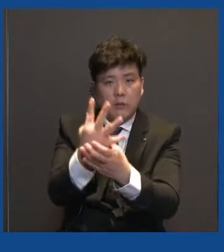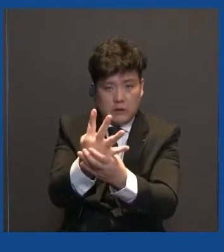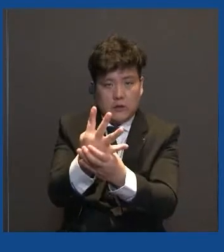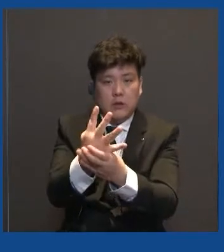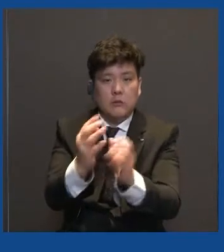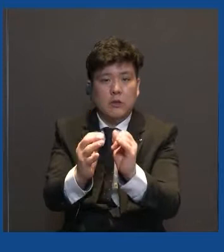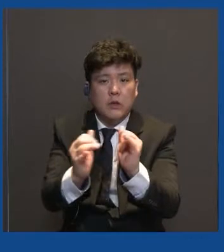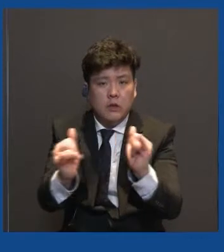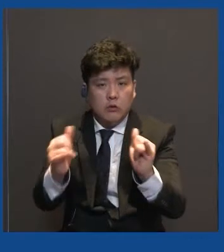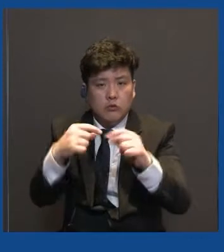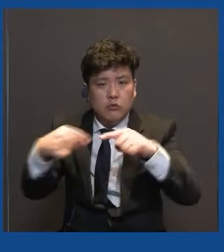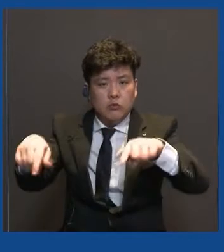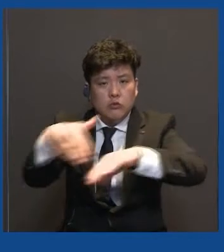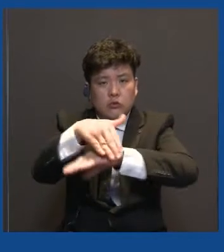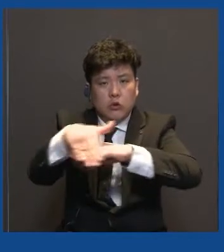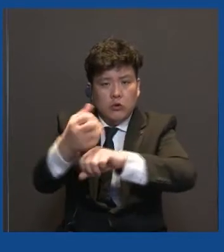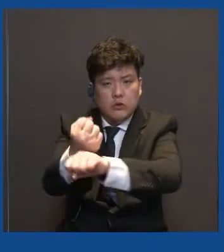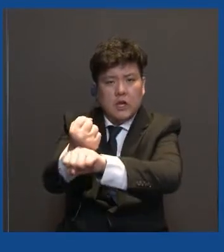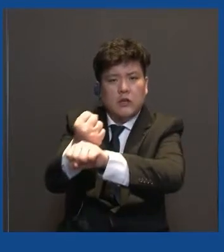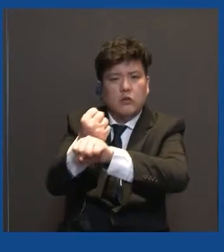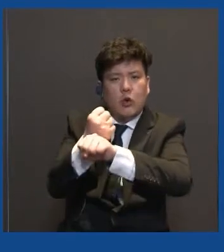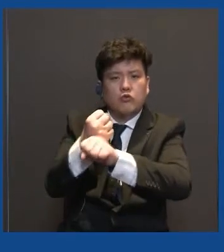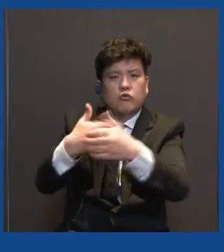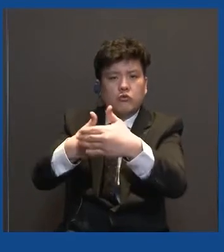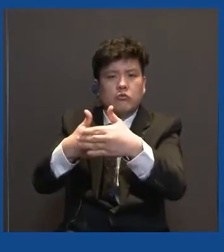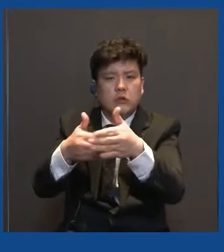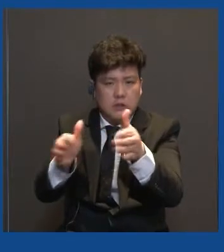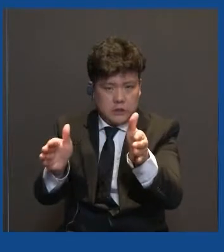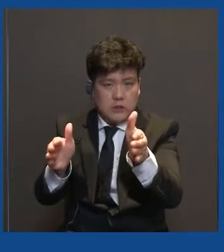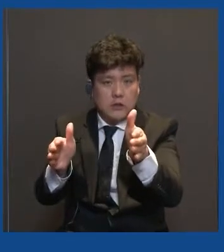for Health and Social Affairs.